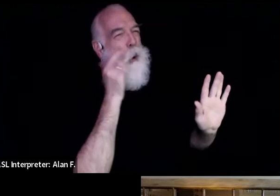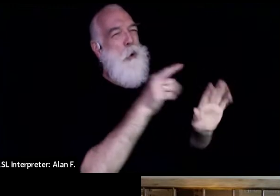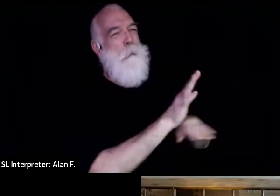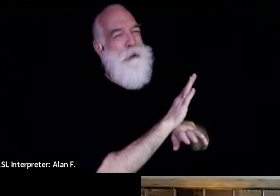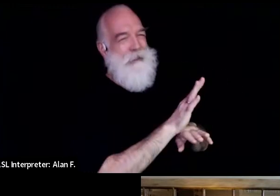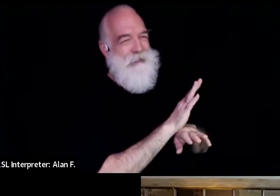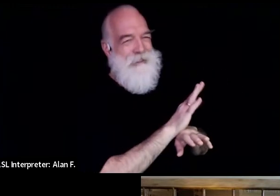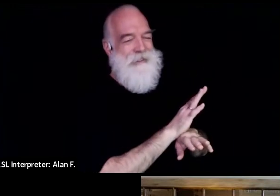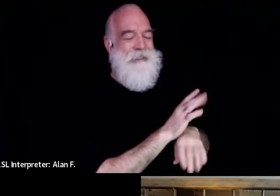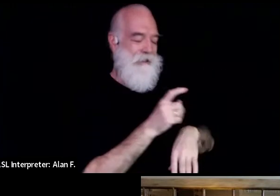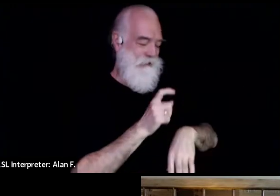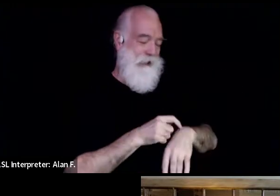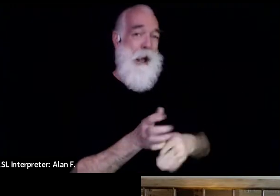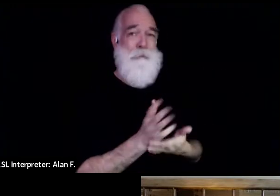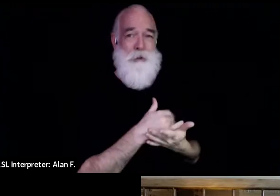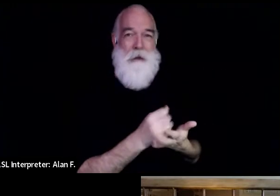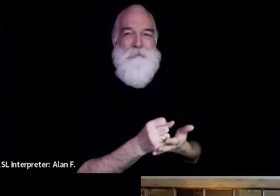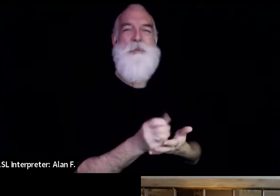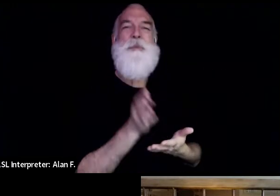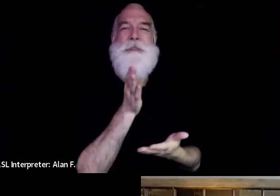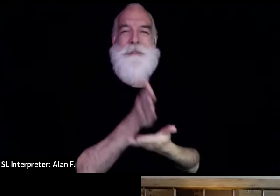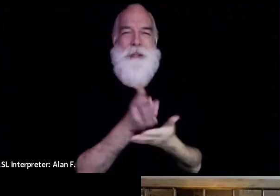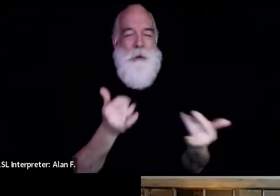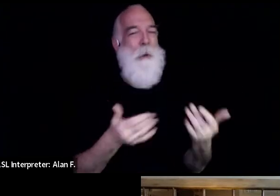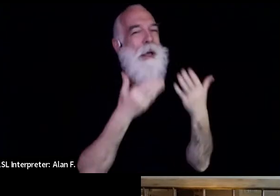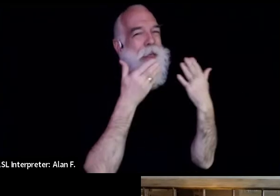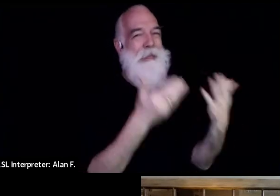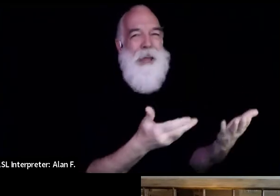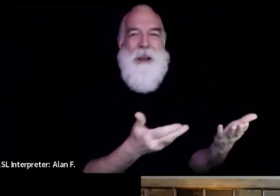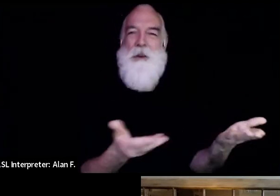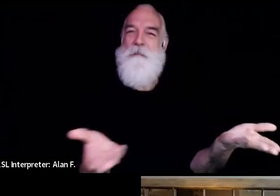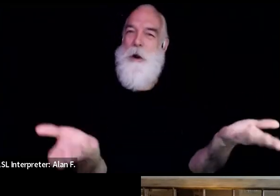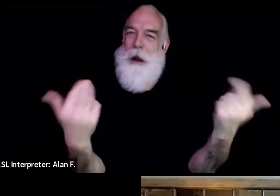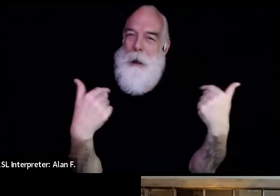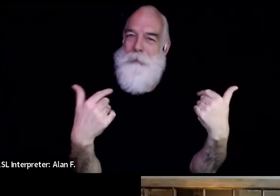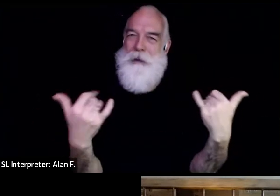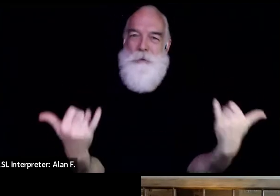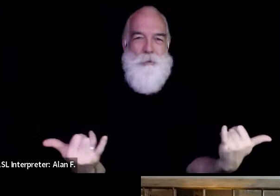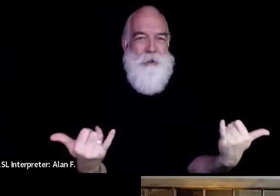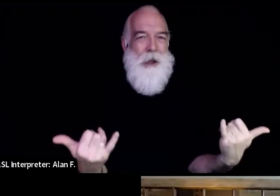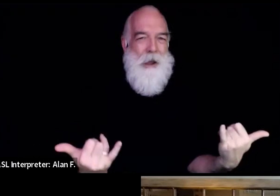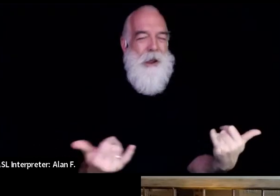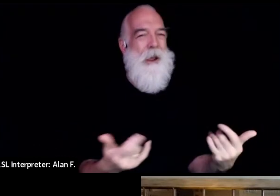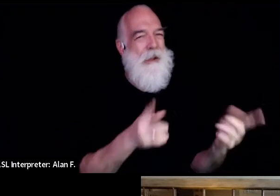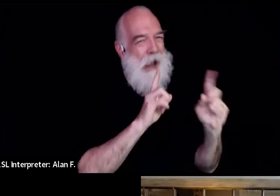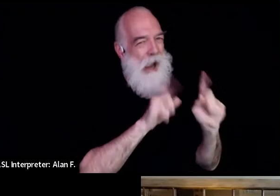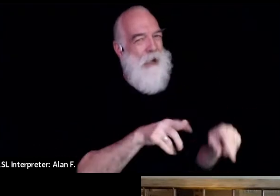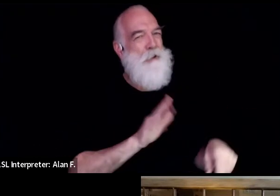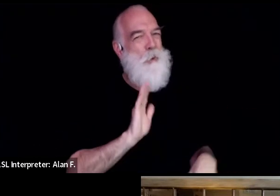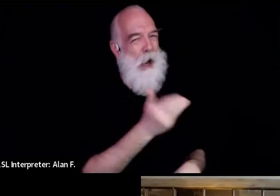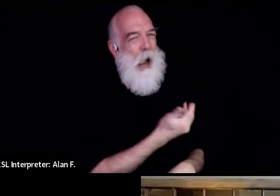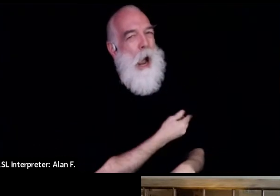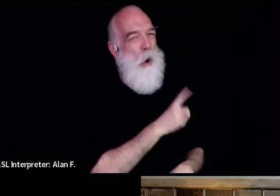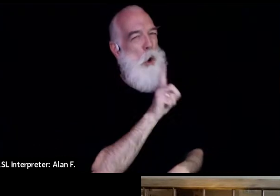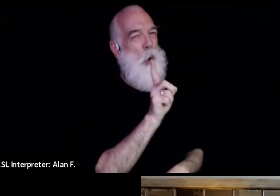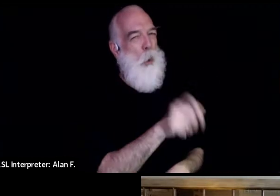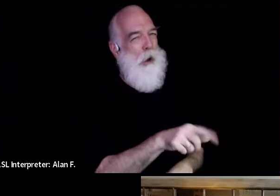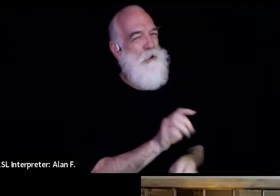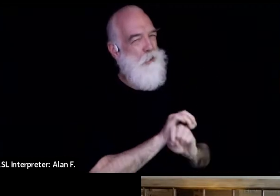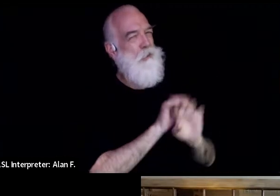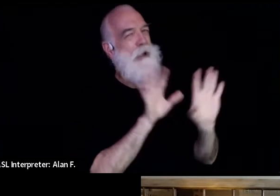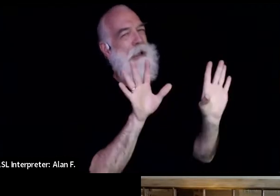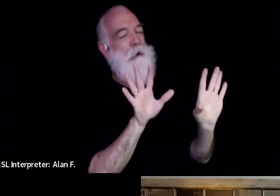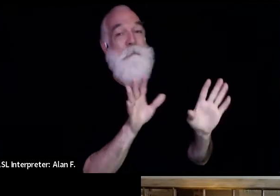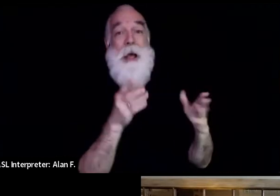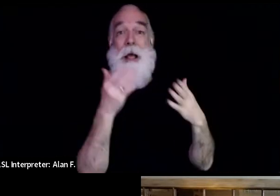going to leave it there. Thank you so much for joining us today and for answering our questions so candidly. And thank